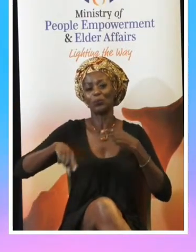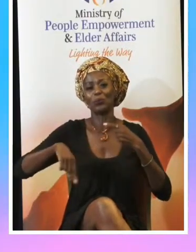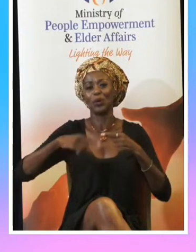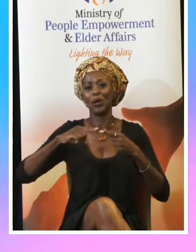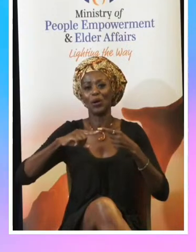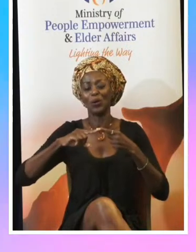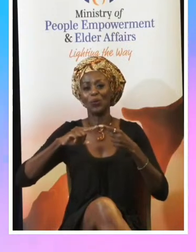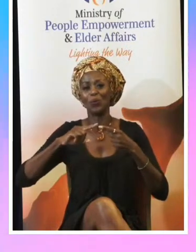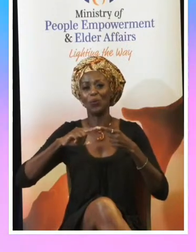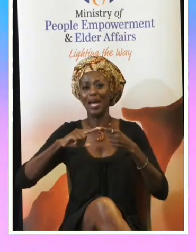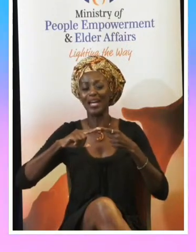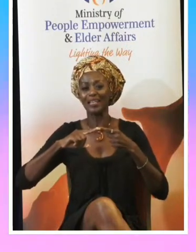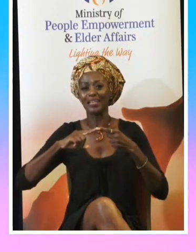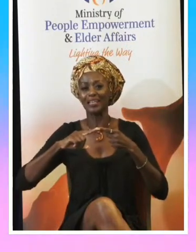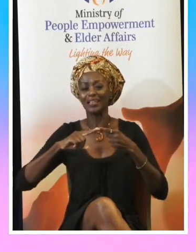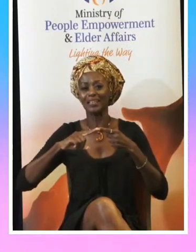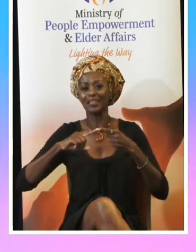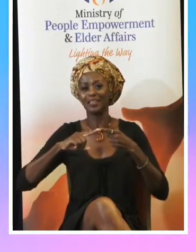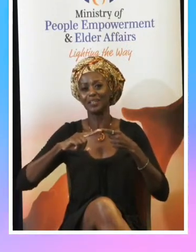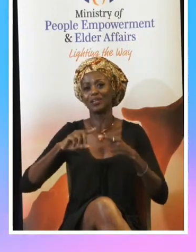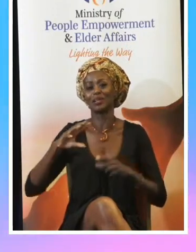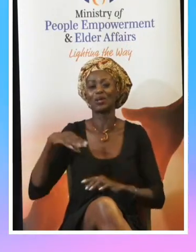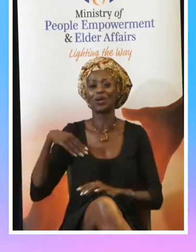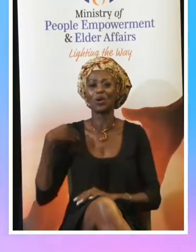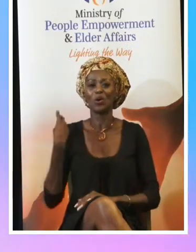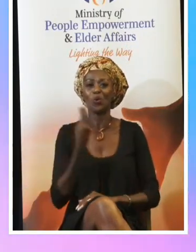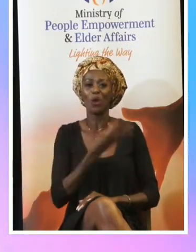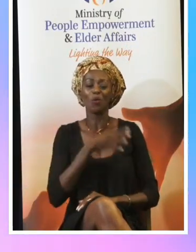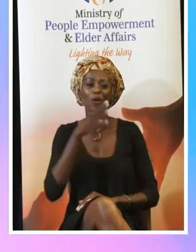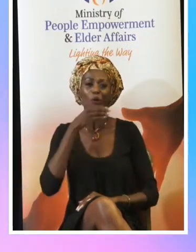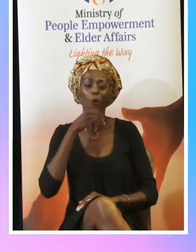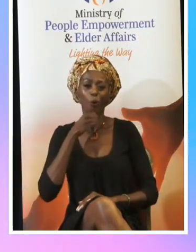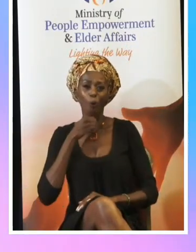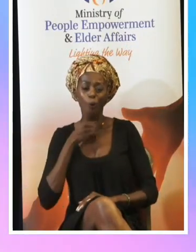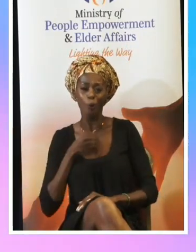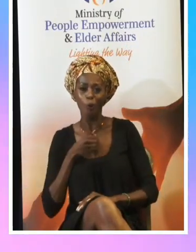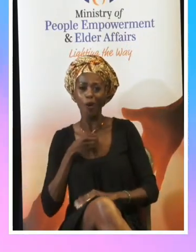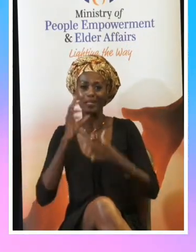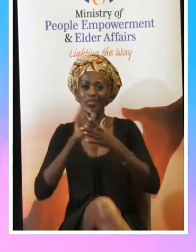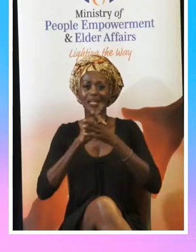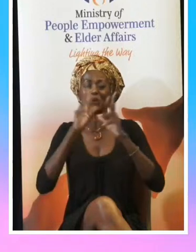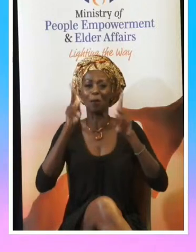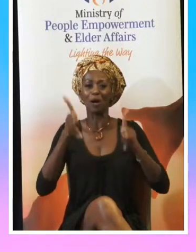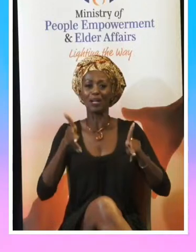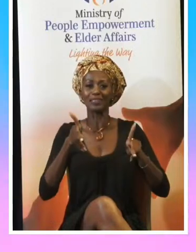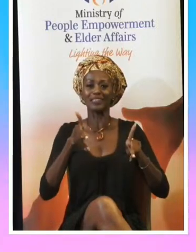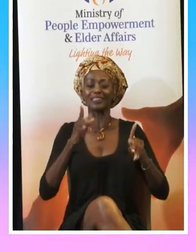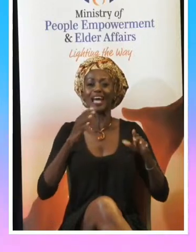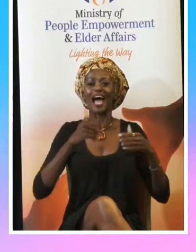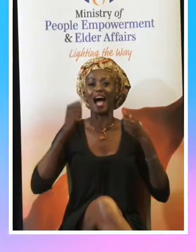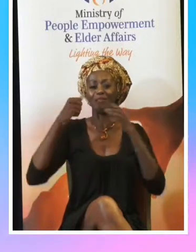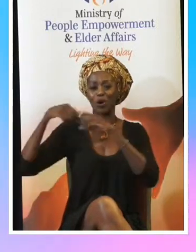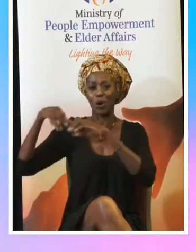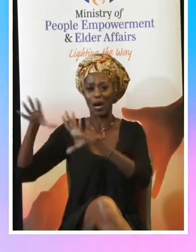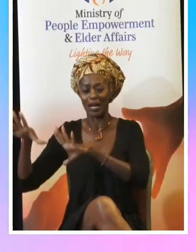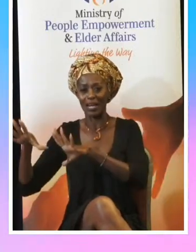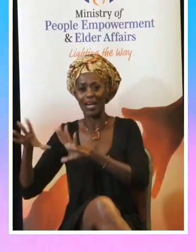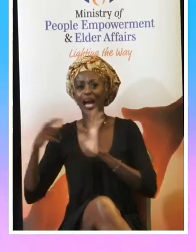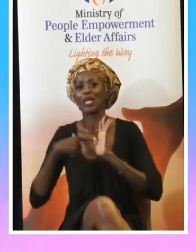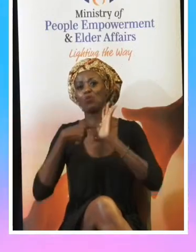disabled is gone. And you will let people see that certain